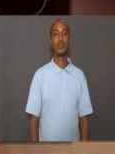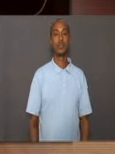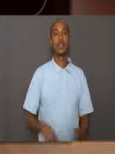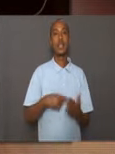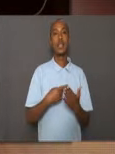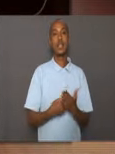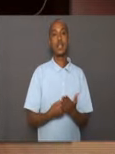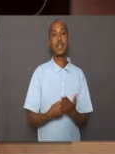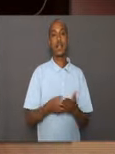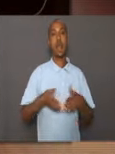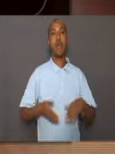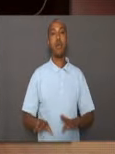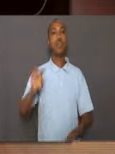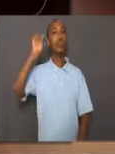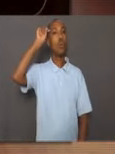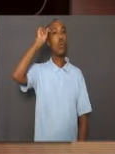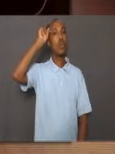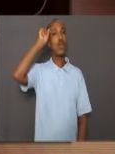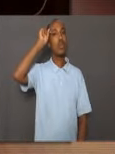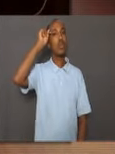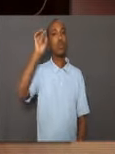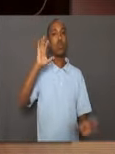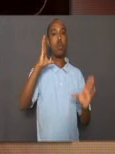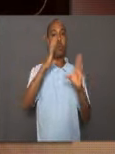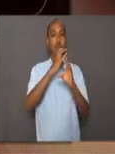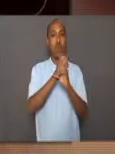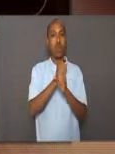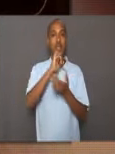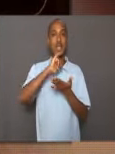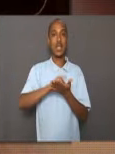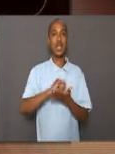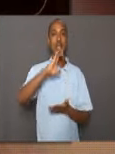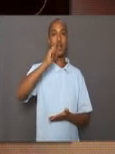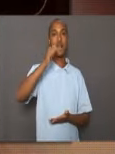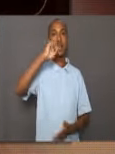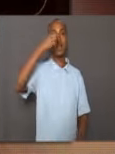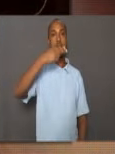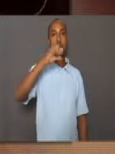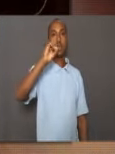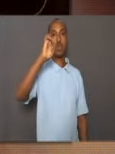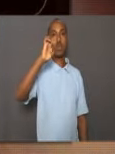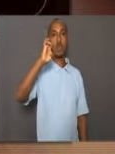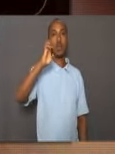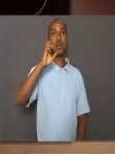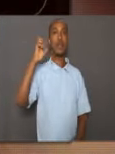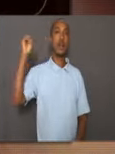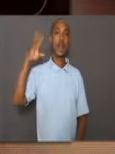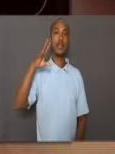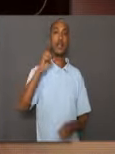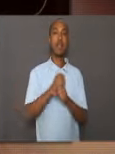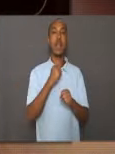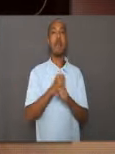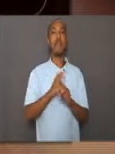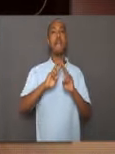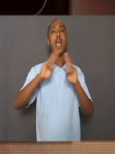This allowed Thomson to conclude that cathode rays are made up of